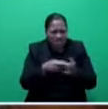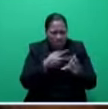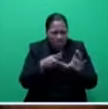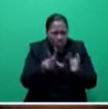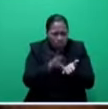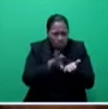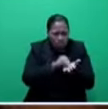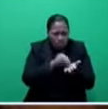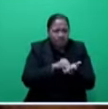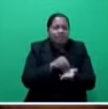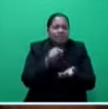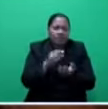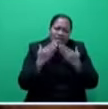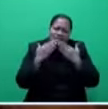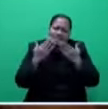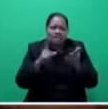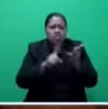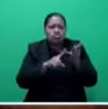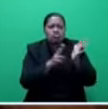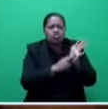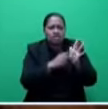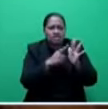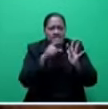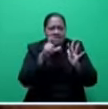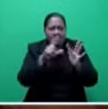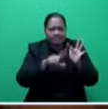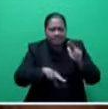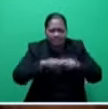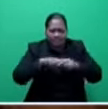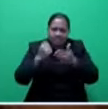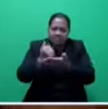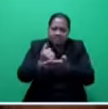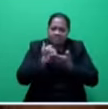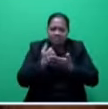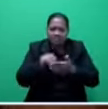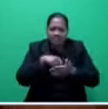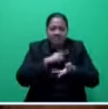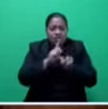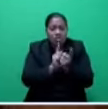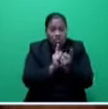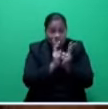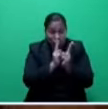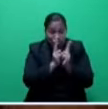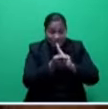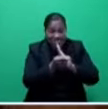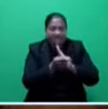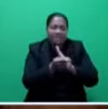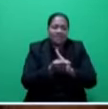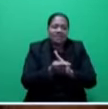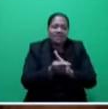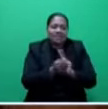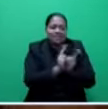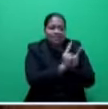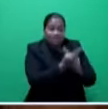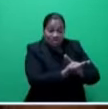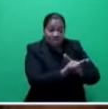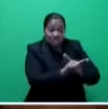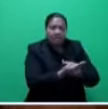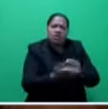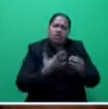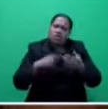UNICEF for assisting us with our available educational resources. A special mention goes to UNICEF for providing us with